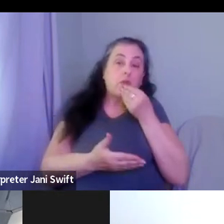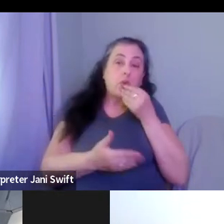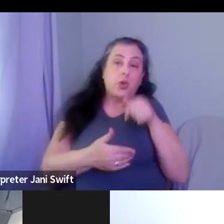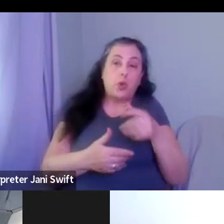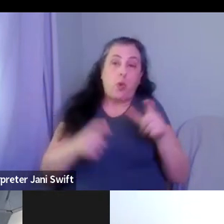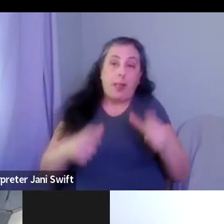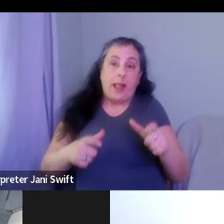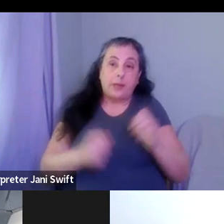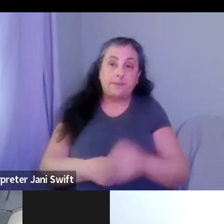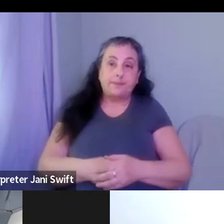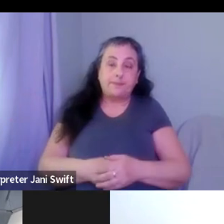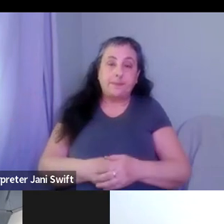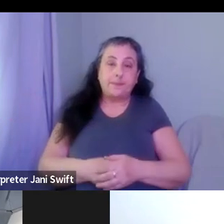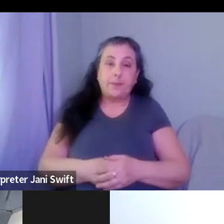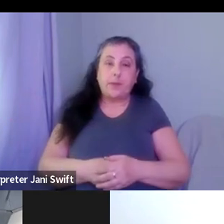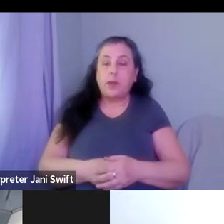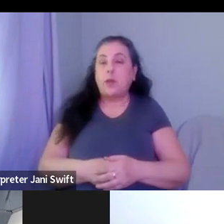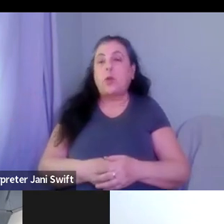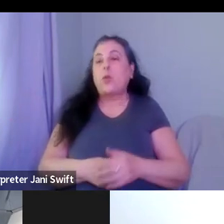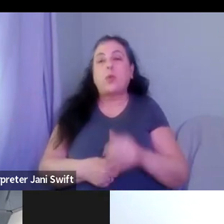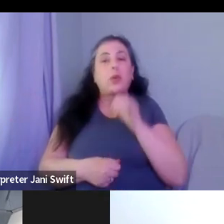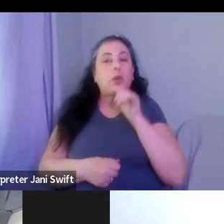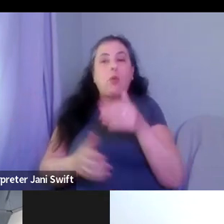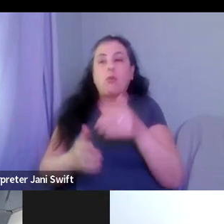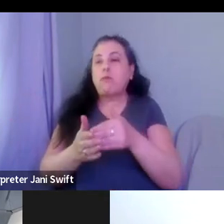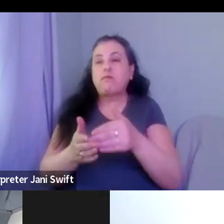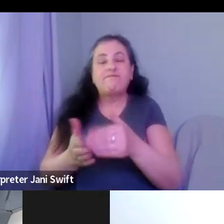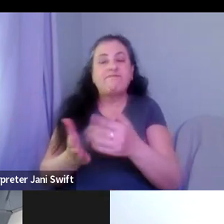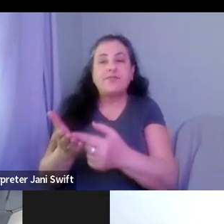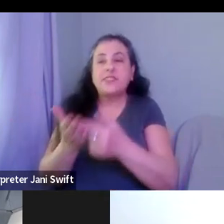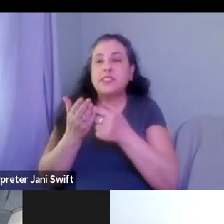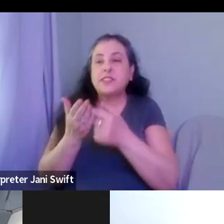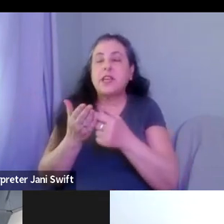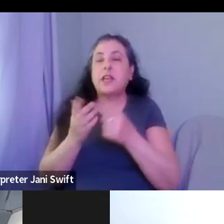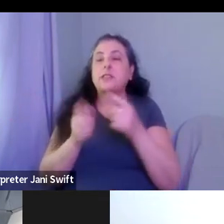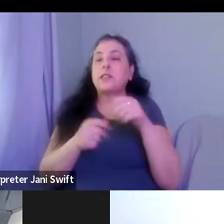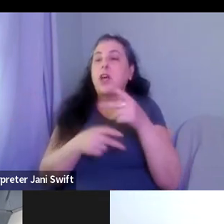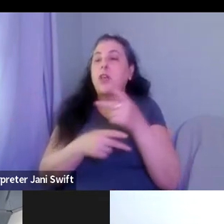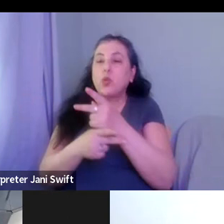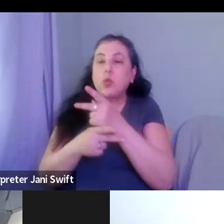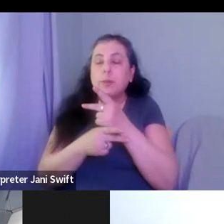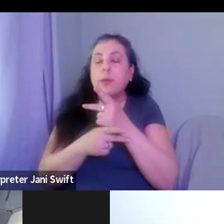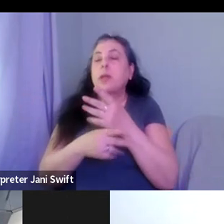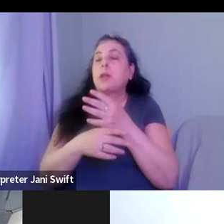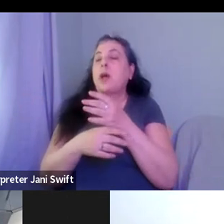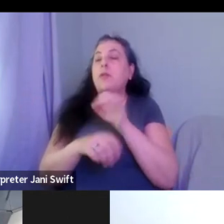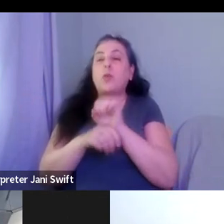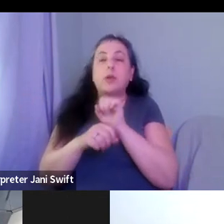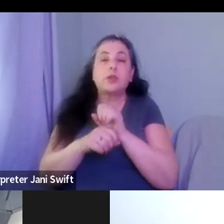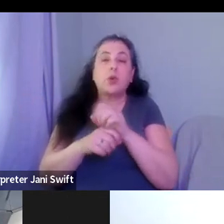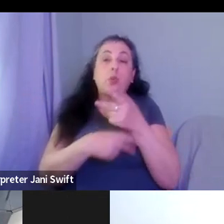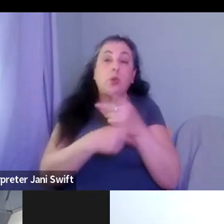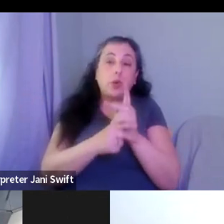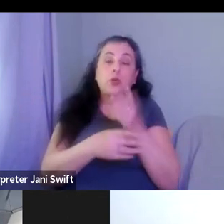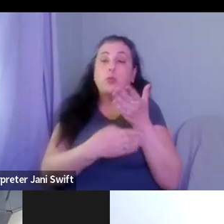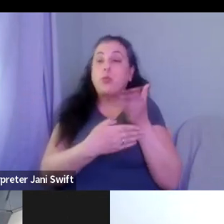plate. We seldom discuss the treatment of workers who produce, prepare, and serve the food that comes to our